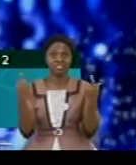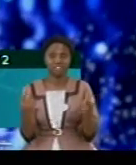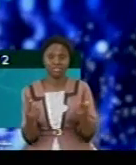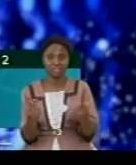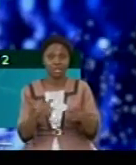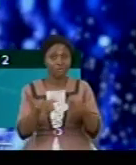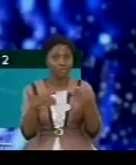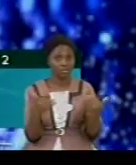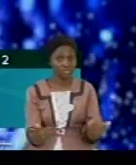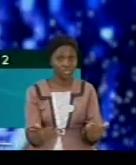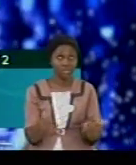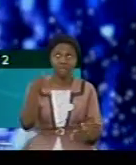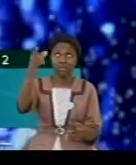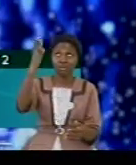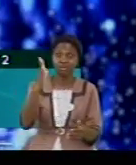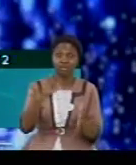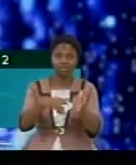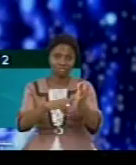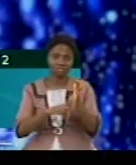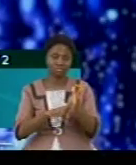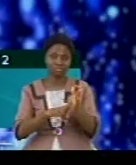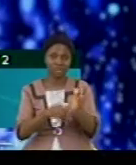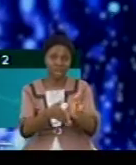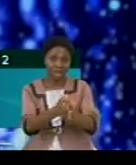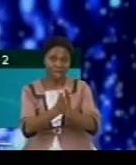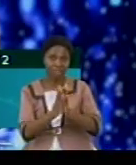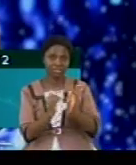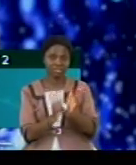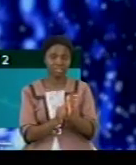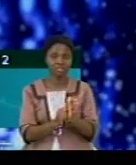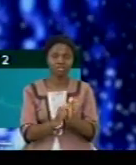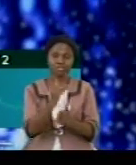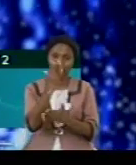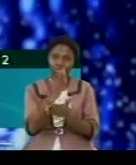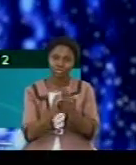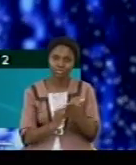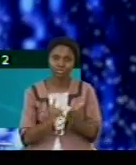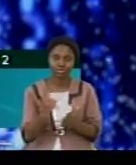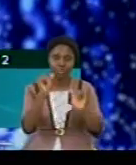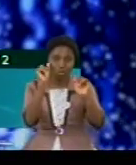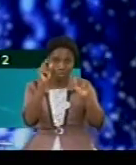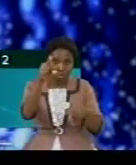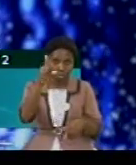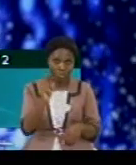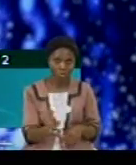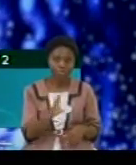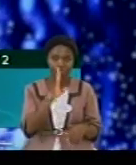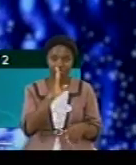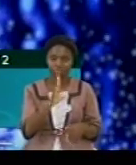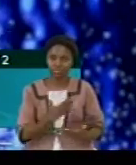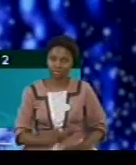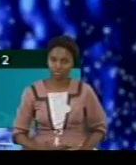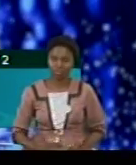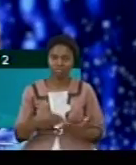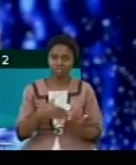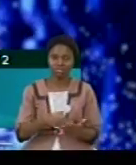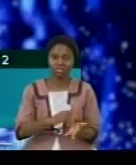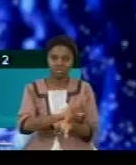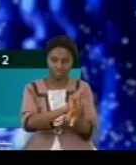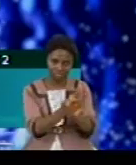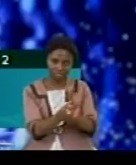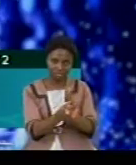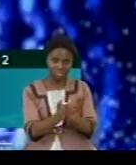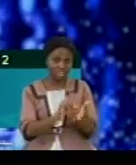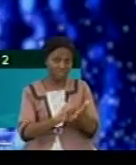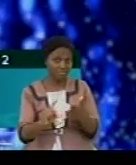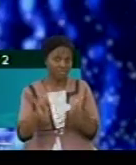is requesting that somebody must be born again. Look at it, verse 5. Verily, verily, I